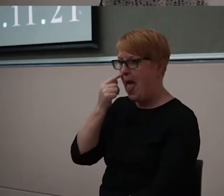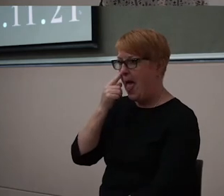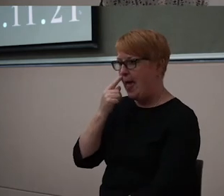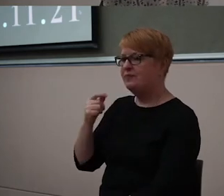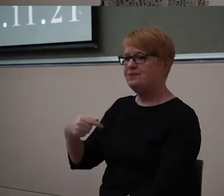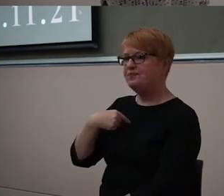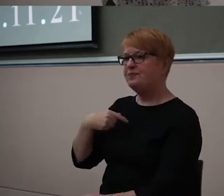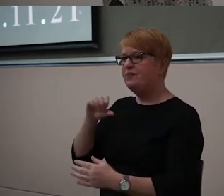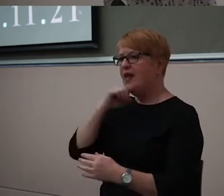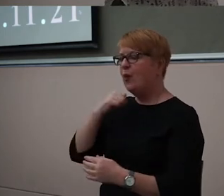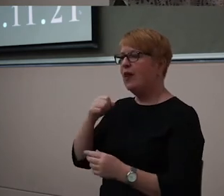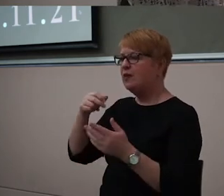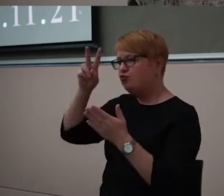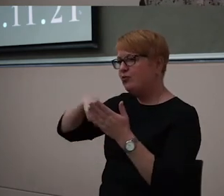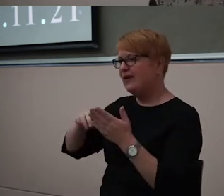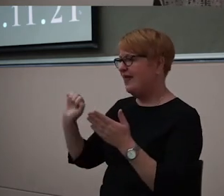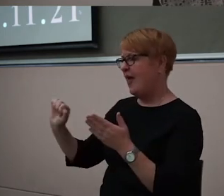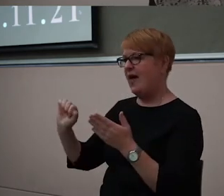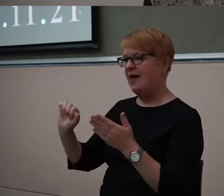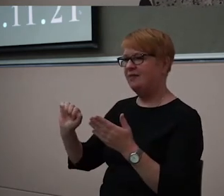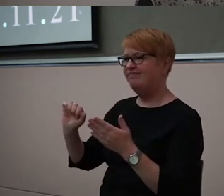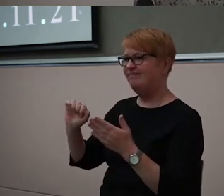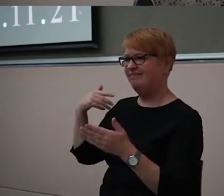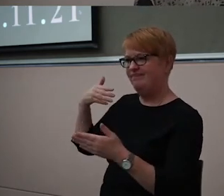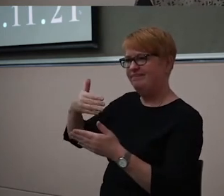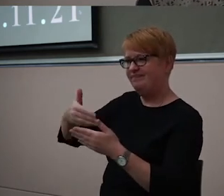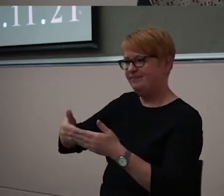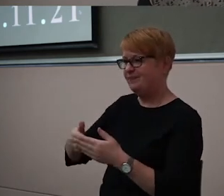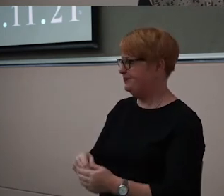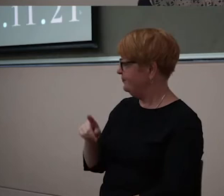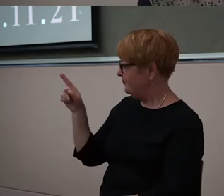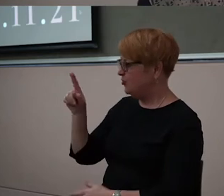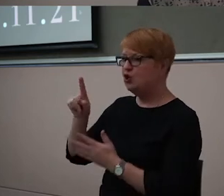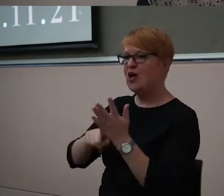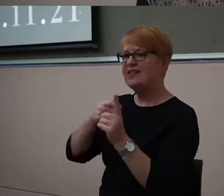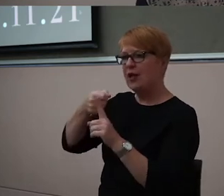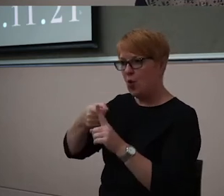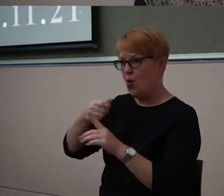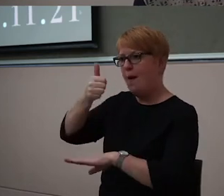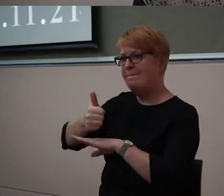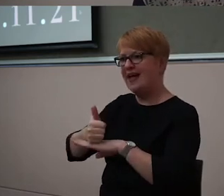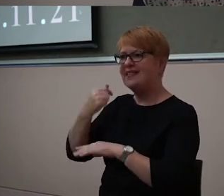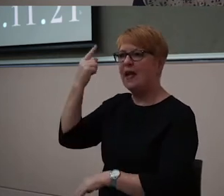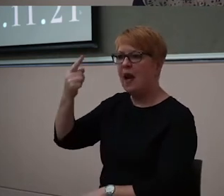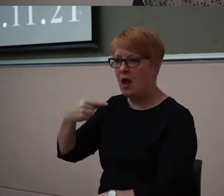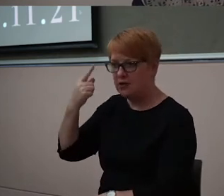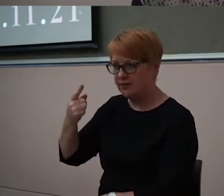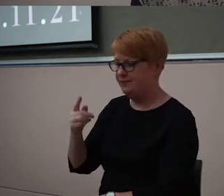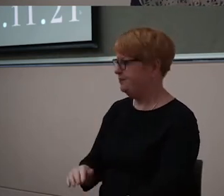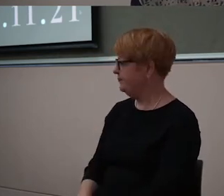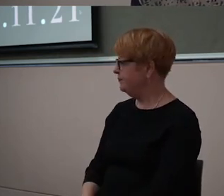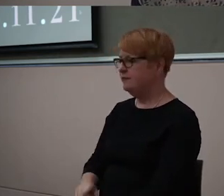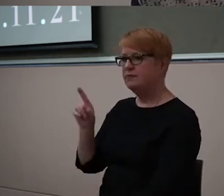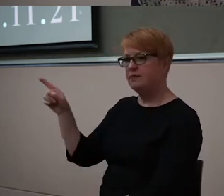read their bios and then I'll pass on the words. Jasleen Kaur is an artist based in London. Her work is an